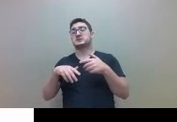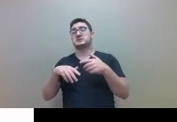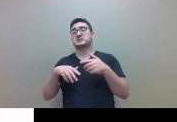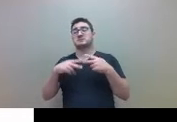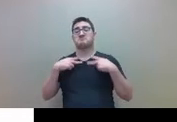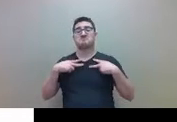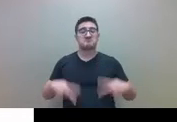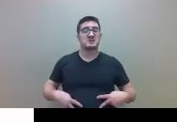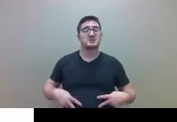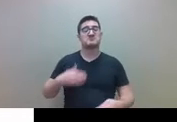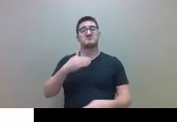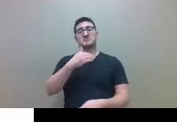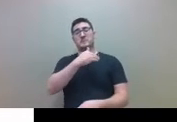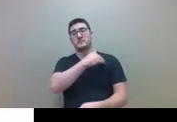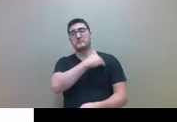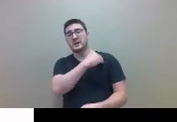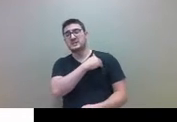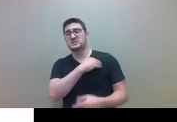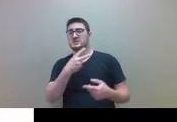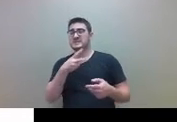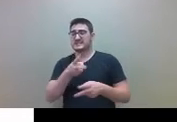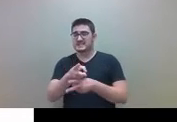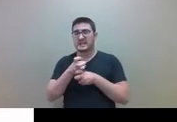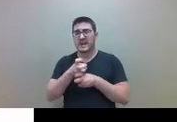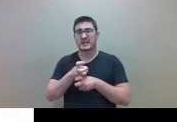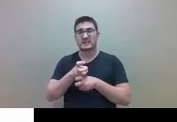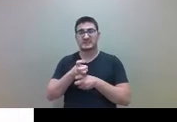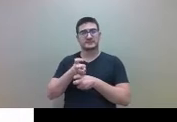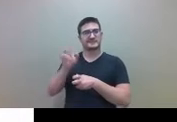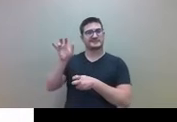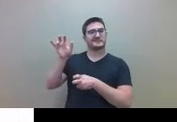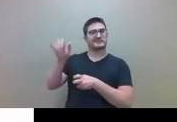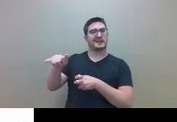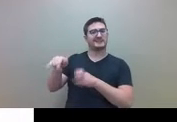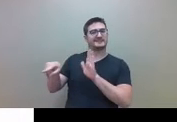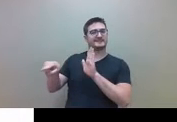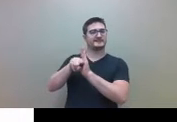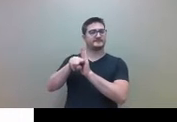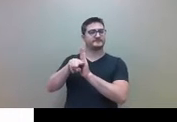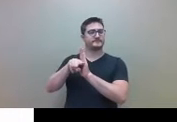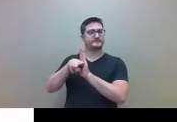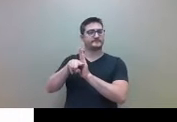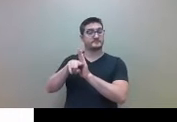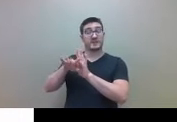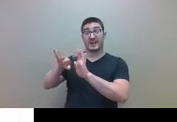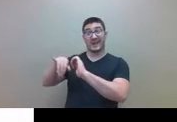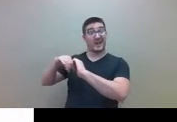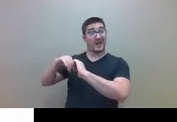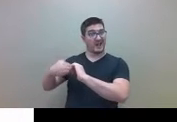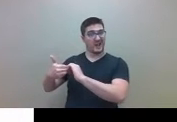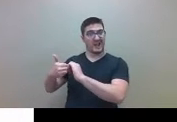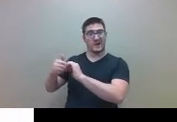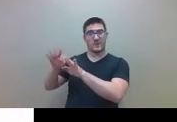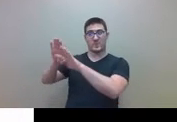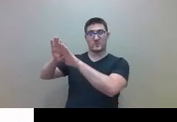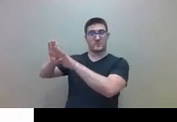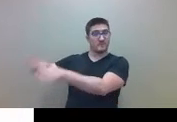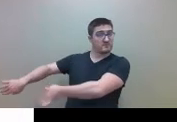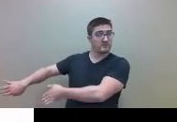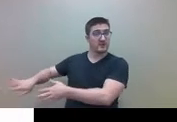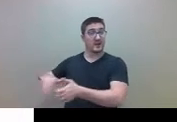physical muscle aches and tension. So how can this be curbed? Well, relaxation is number one, and how do we do